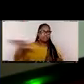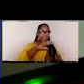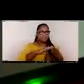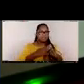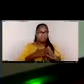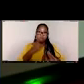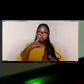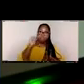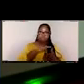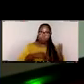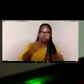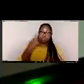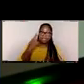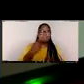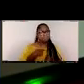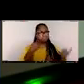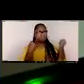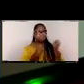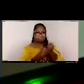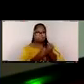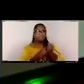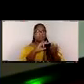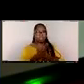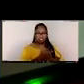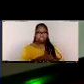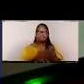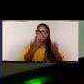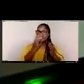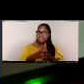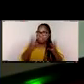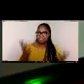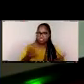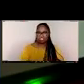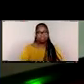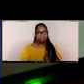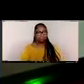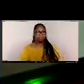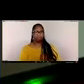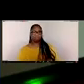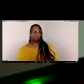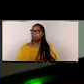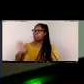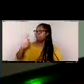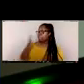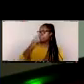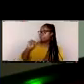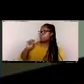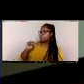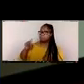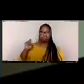reasons, I am in favor of this project. Thank you very much. Thank you, Ms. Perez. Questions for Ms.